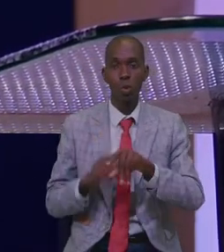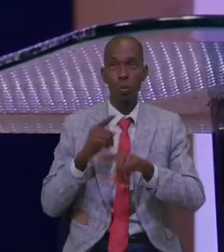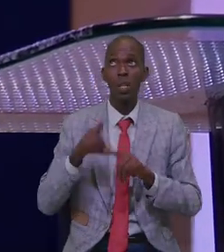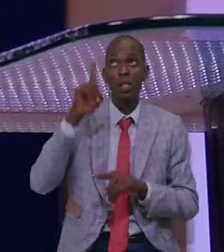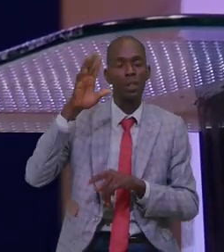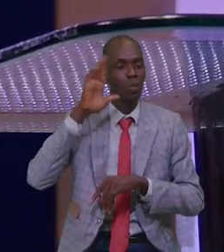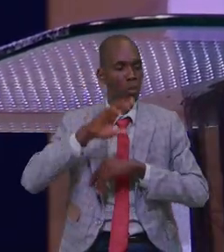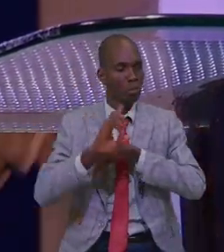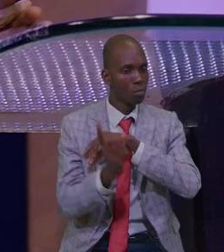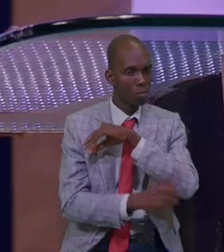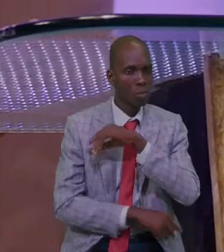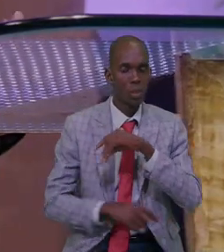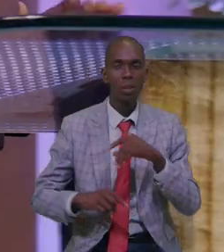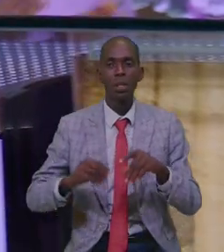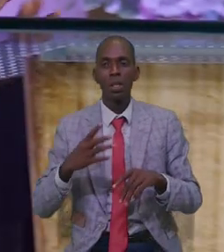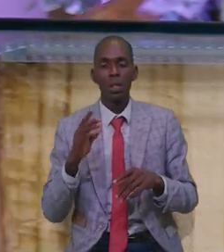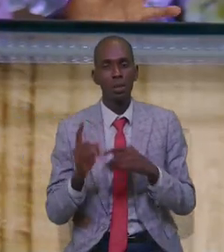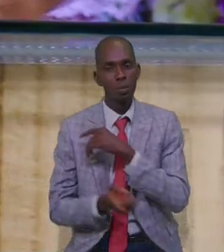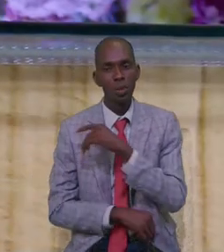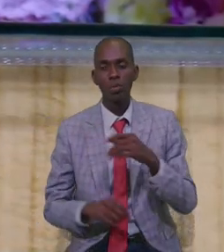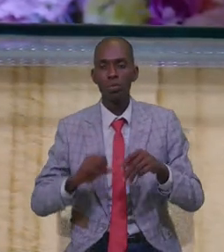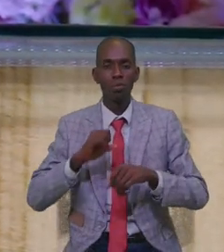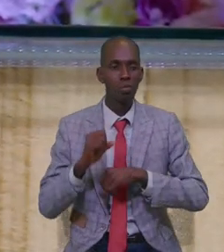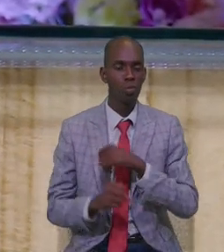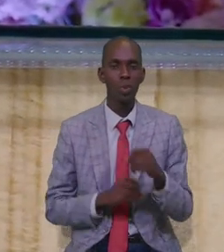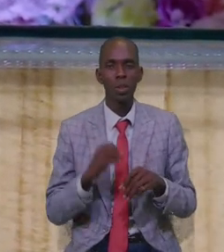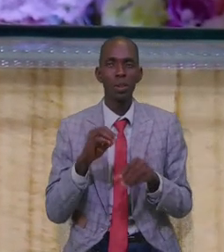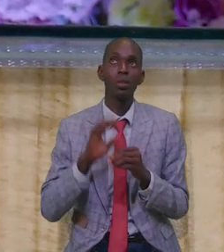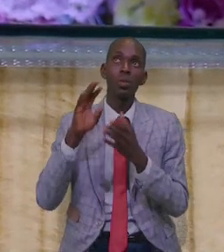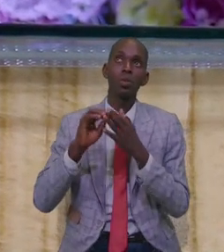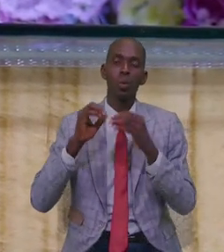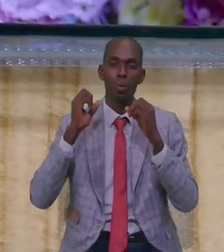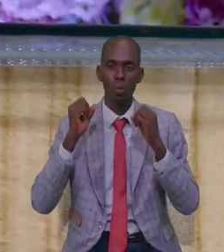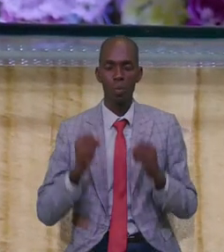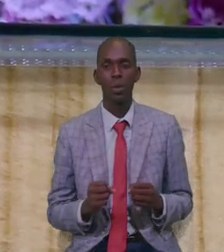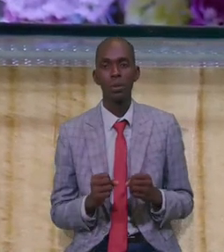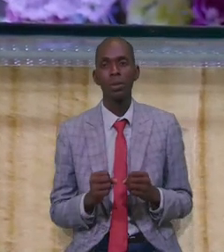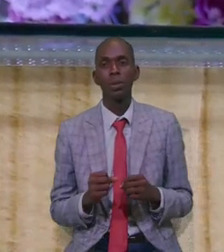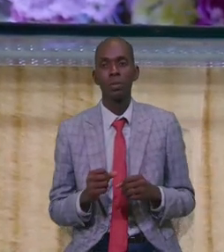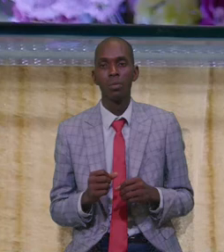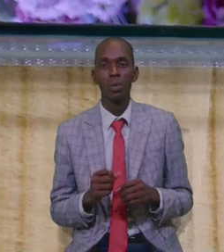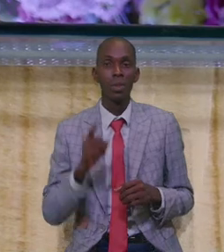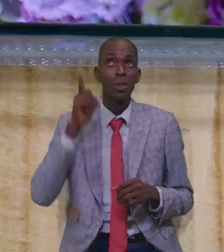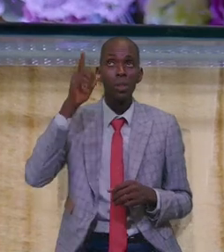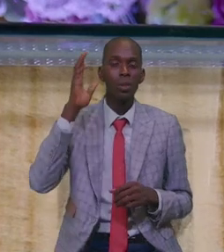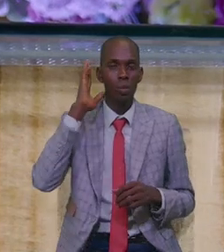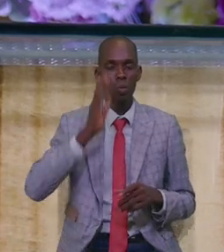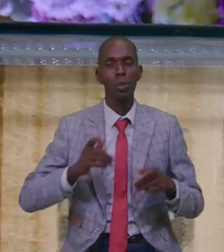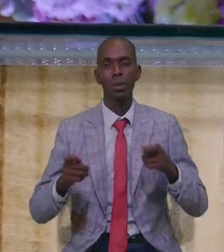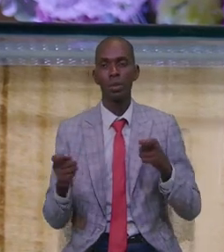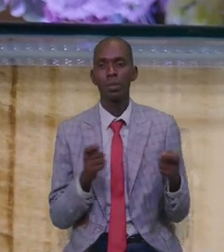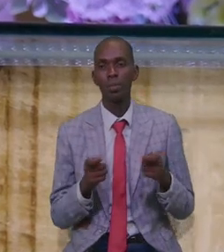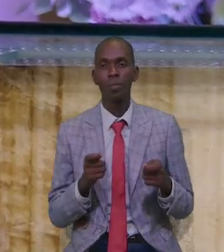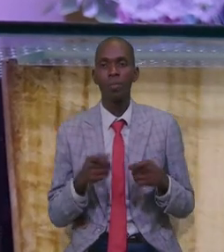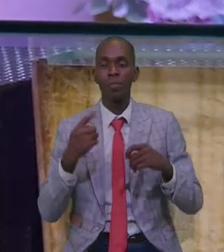The smiting sovereign, and then in his power, supernatural power, he will reign.